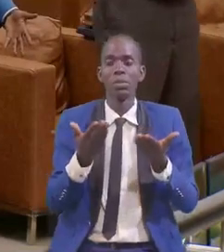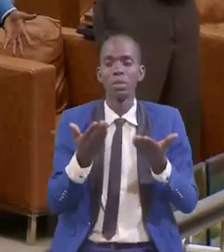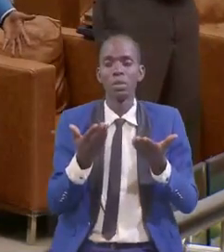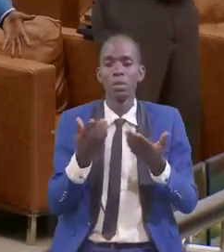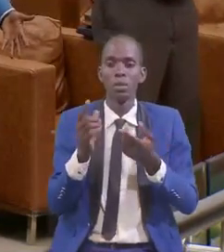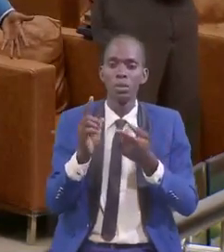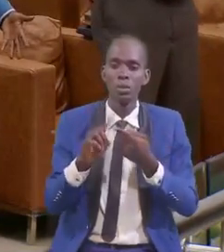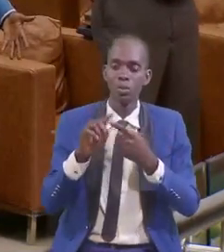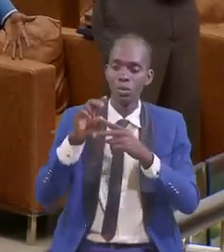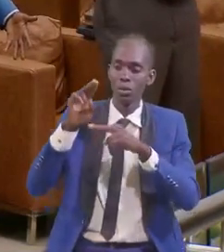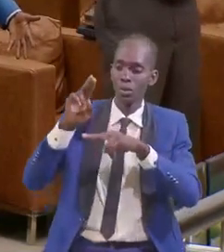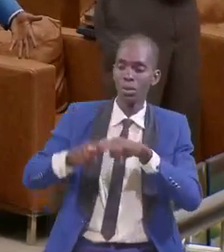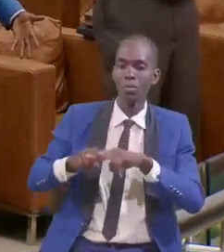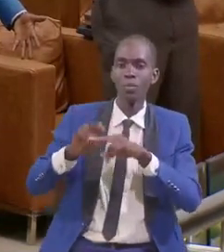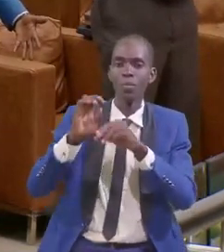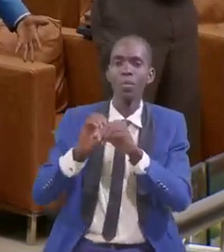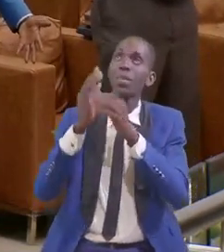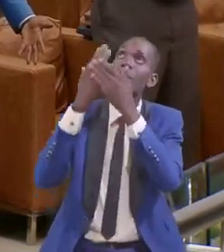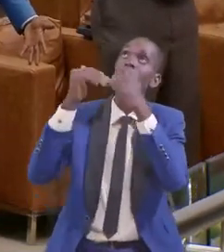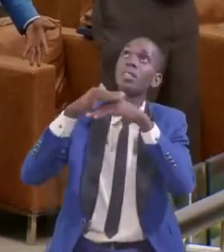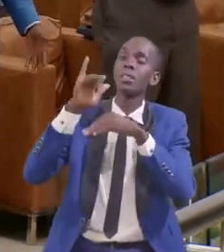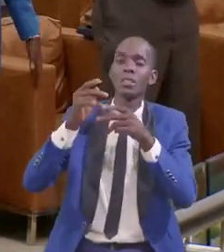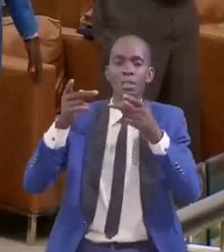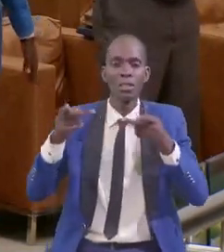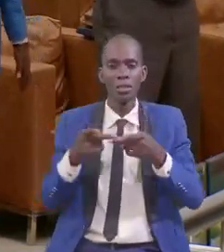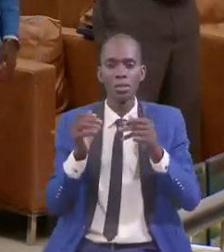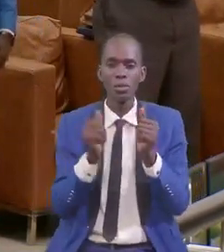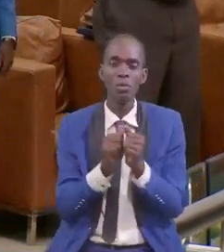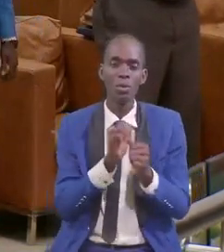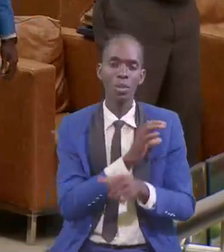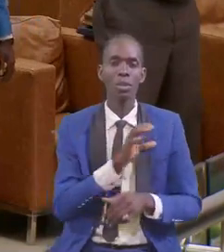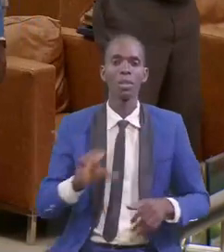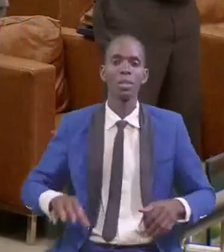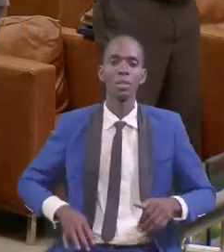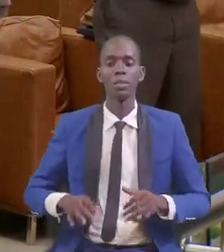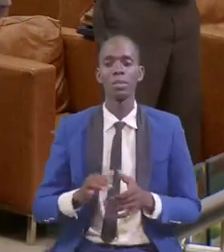to sit in heavenly places with Christ.